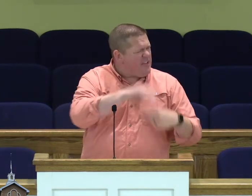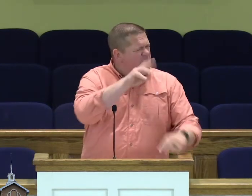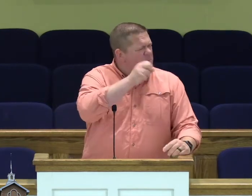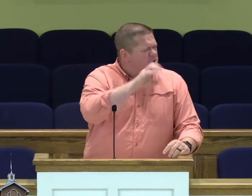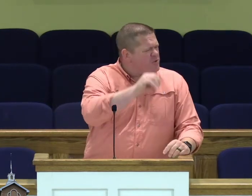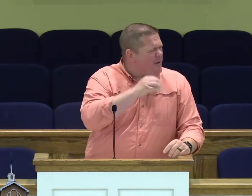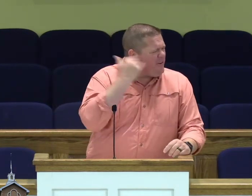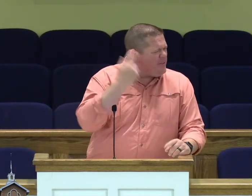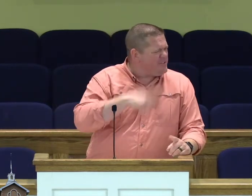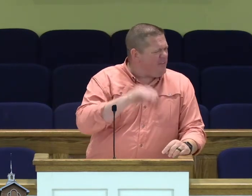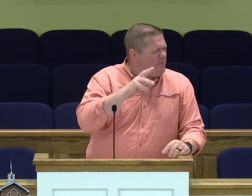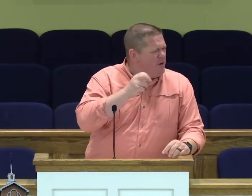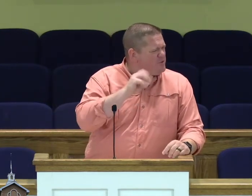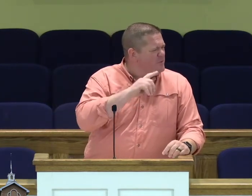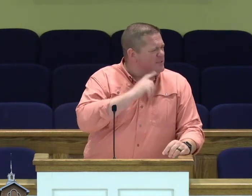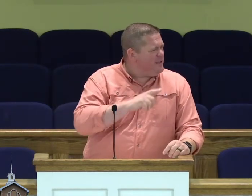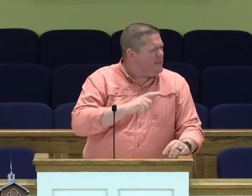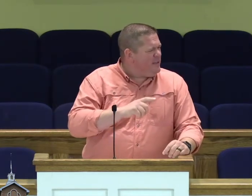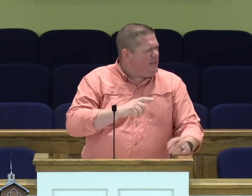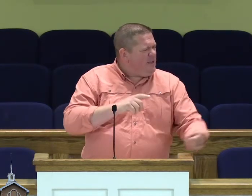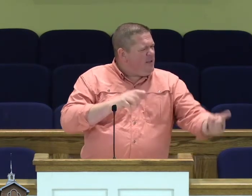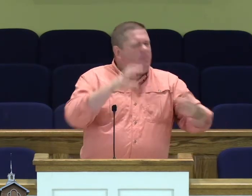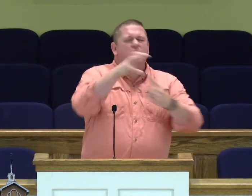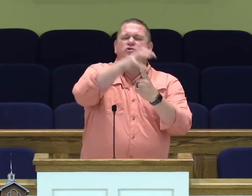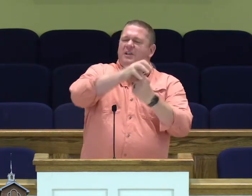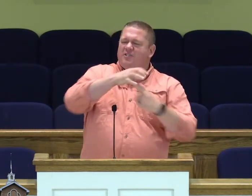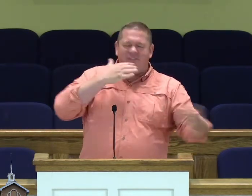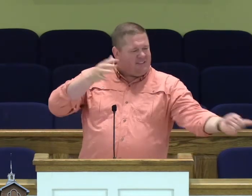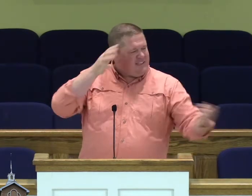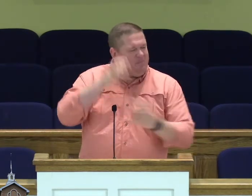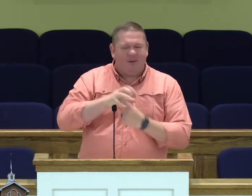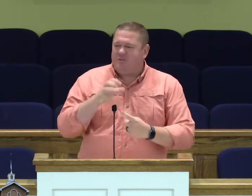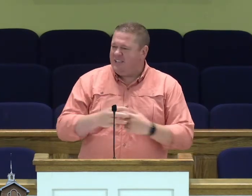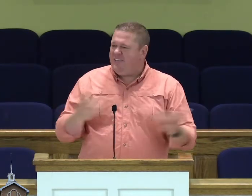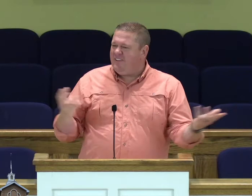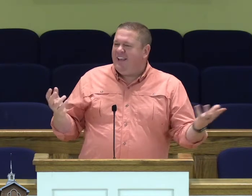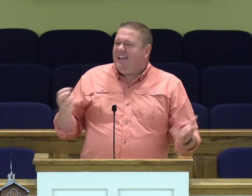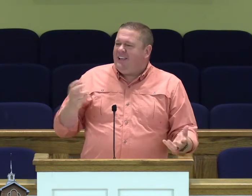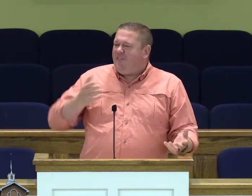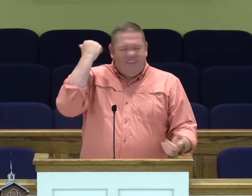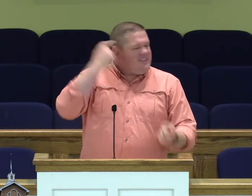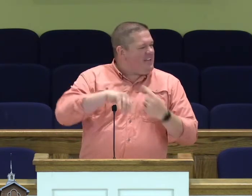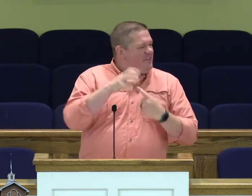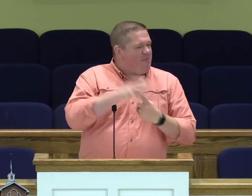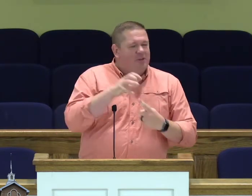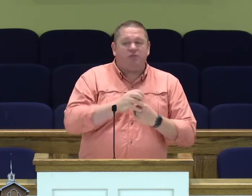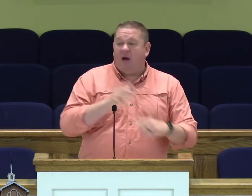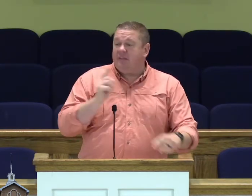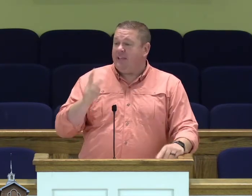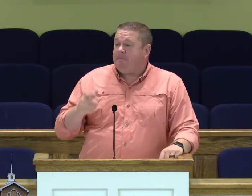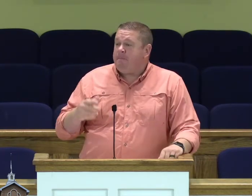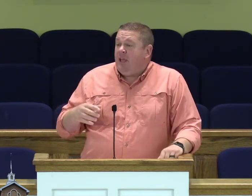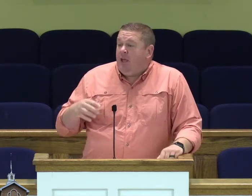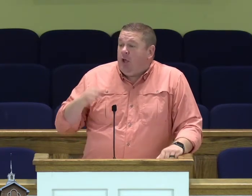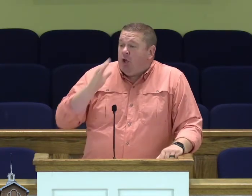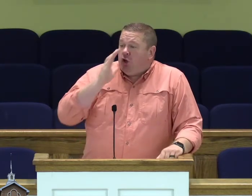mushroom, the sign for mushroom, I forgot what the sign for mushroom is. Mushroom, that's right, thanks, Dad. Mushroom. See, even you forget the signs for mushroom